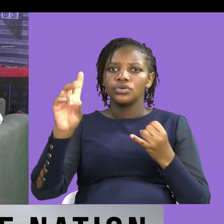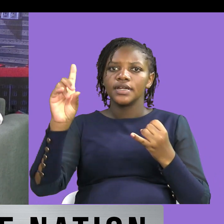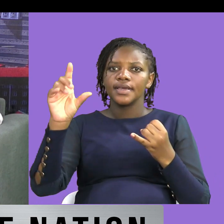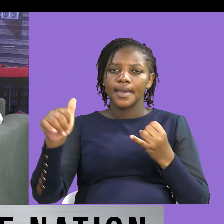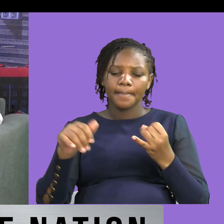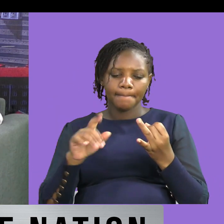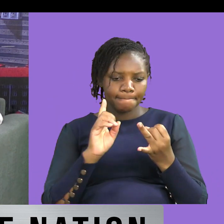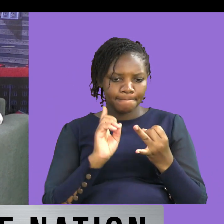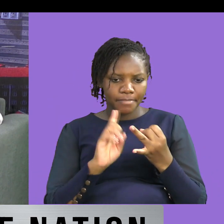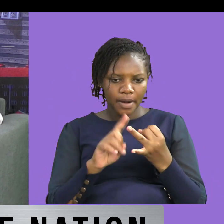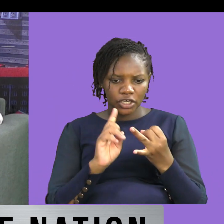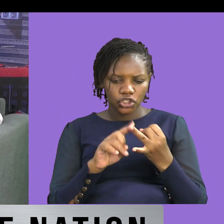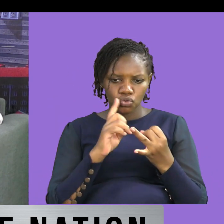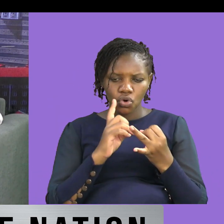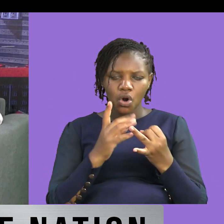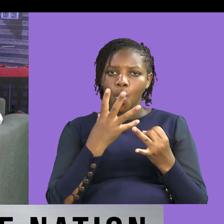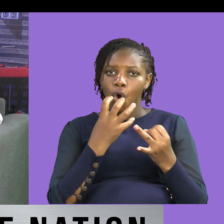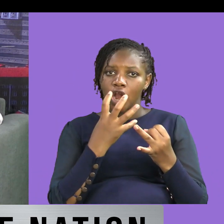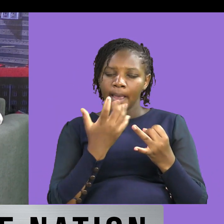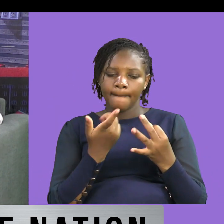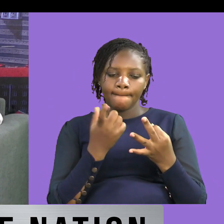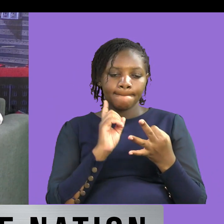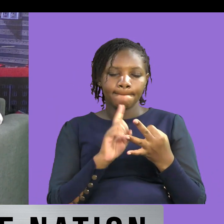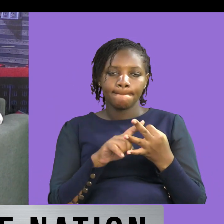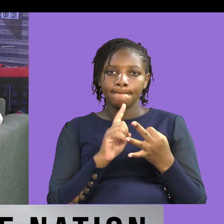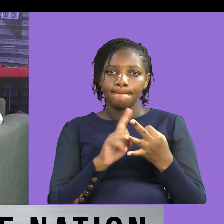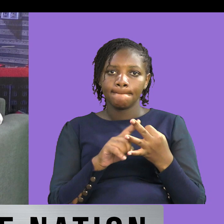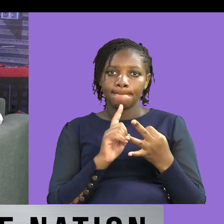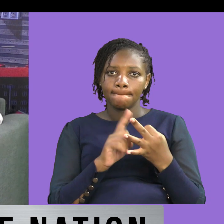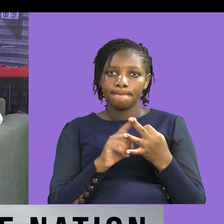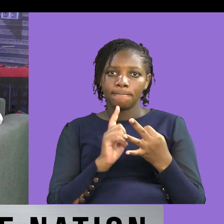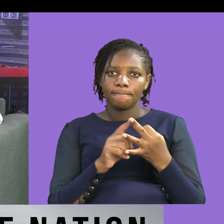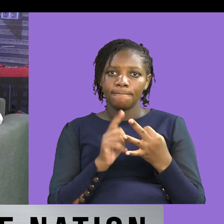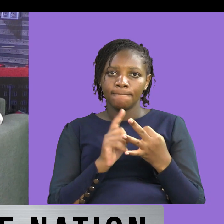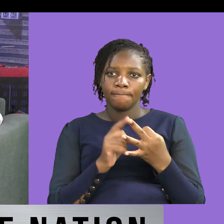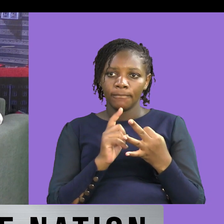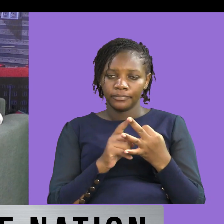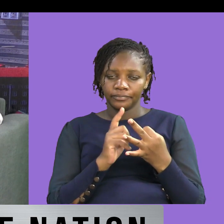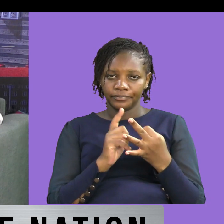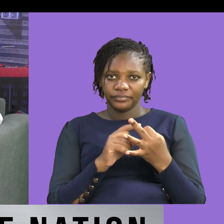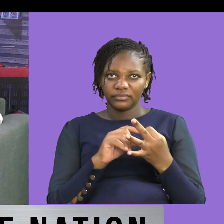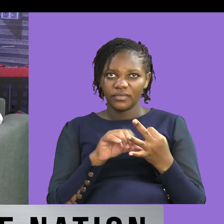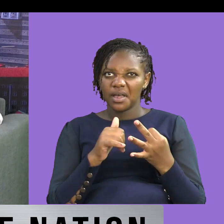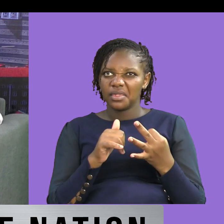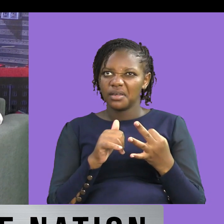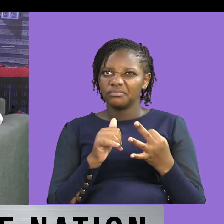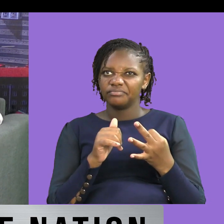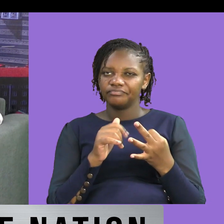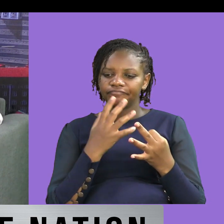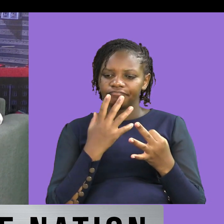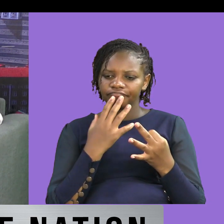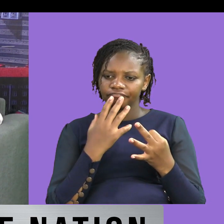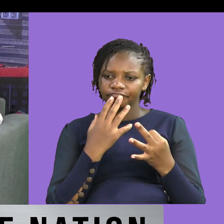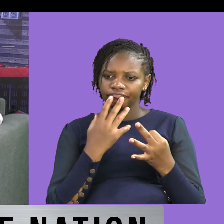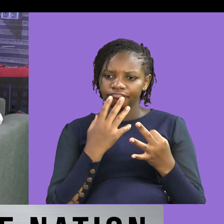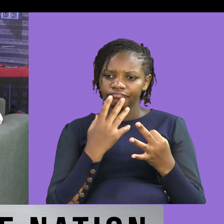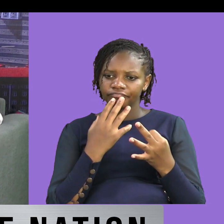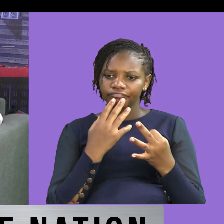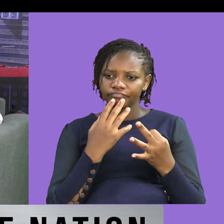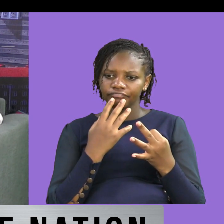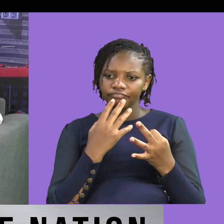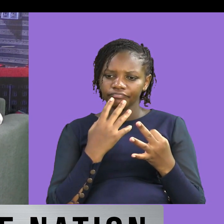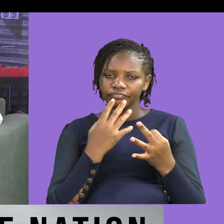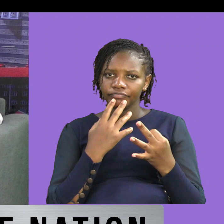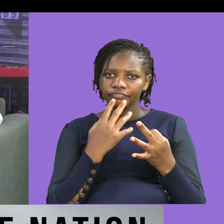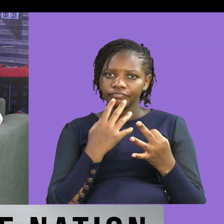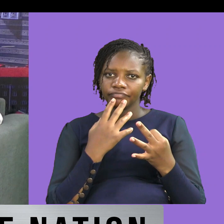party. Put number 2 ODM. Put number 3. Guess which party is there? I'm struggling. Jubilee,